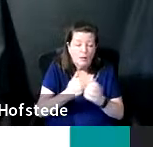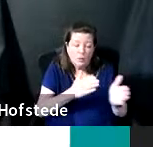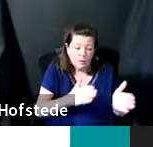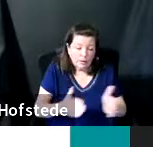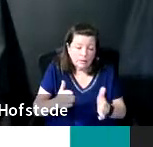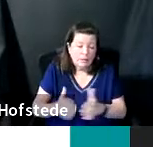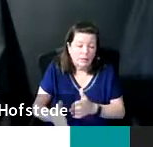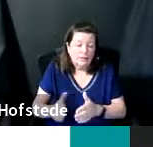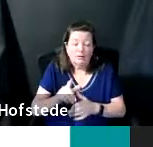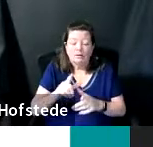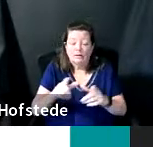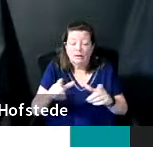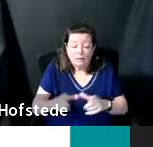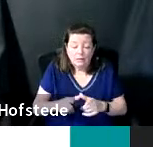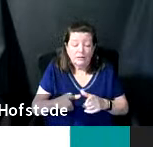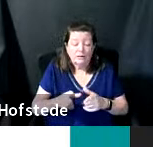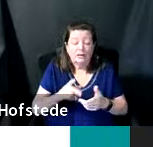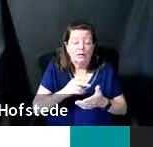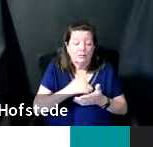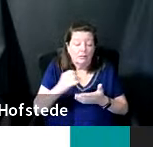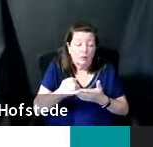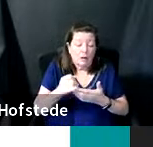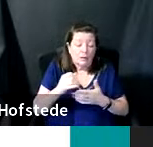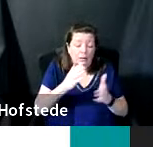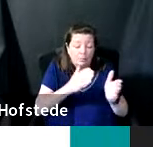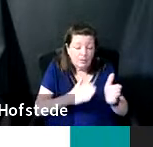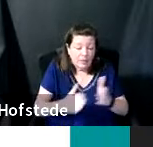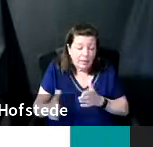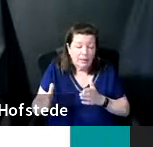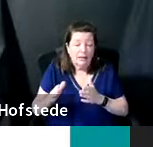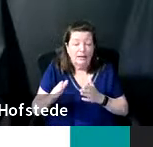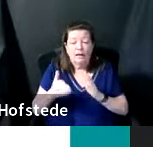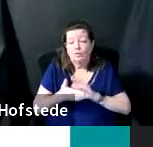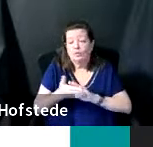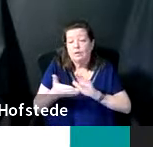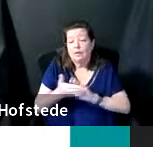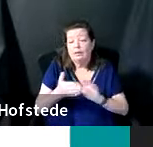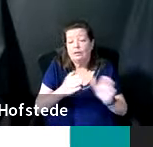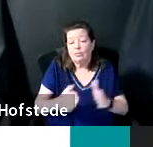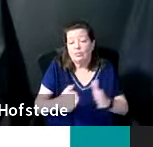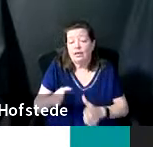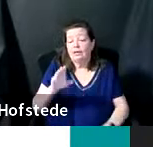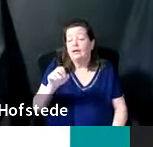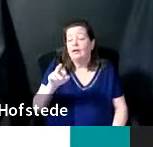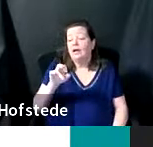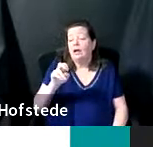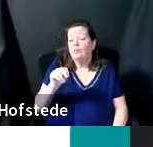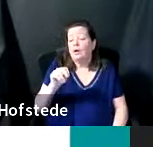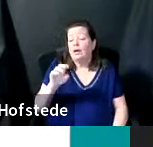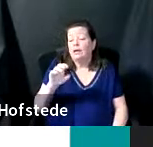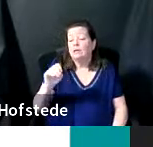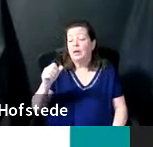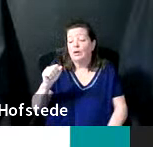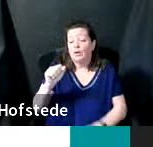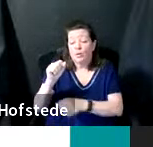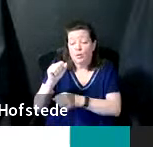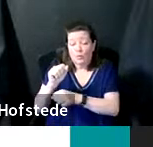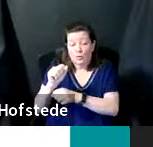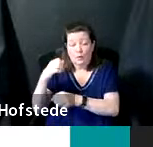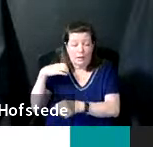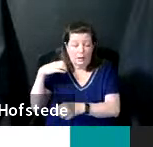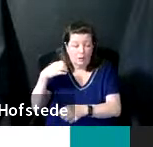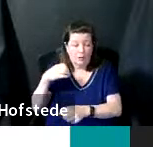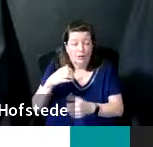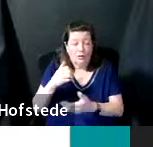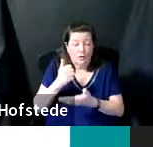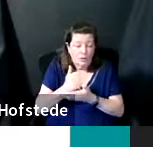or project planning and execution of those plans. And Brian is my counterpart who also helps with